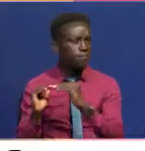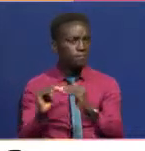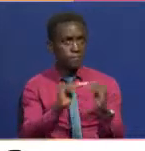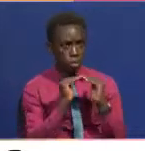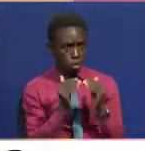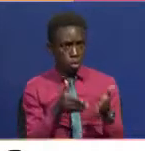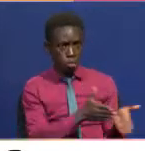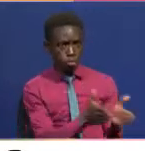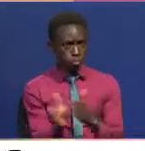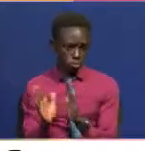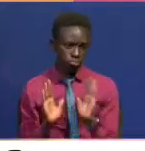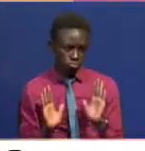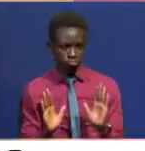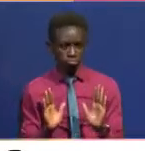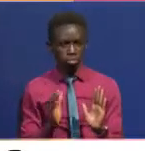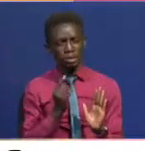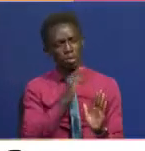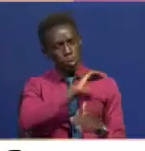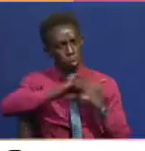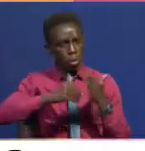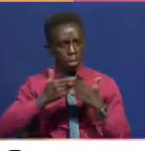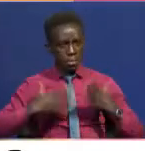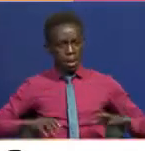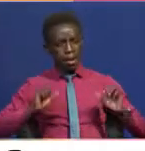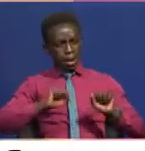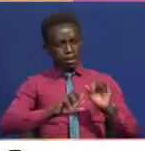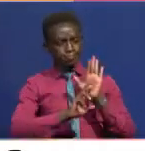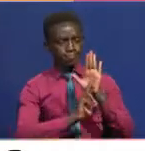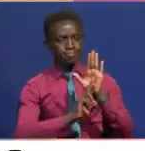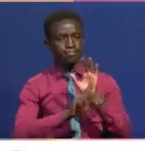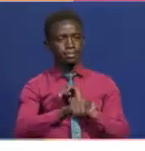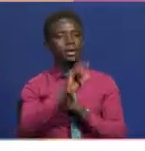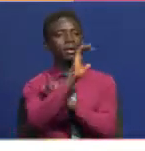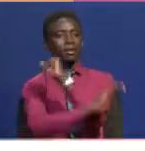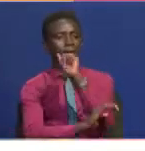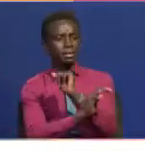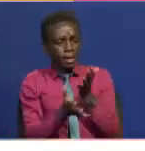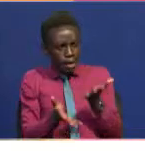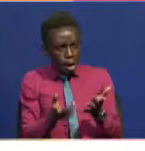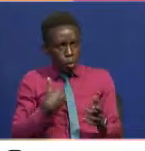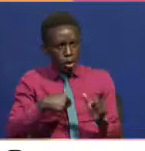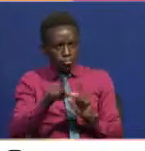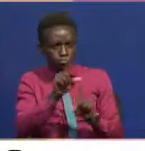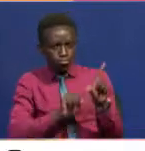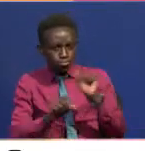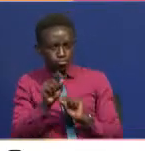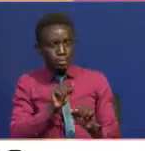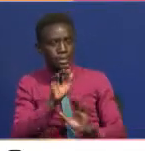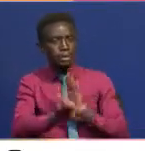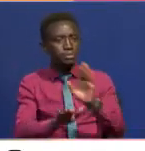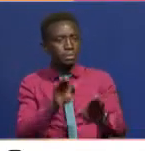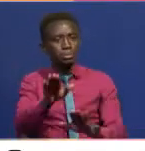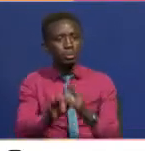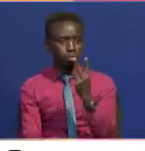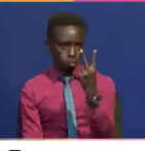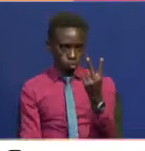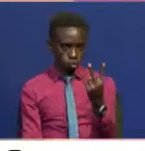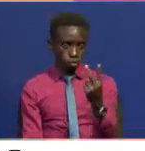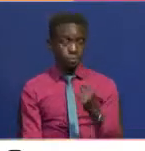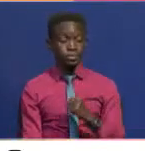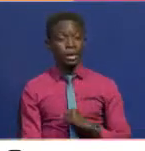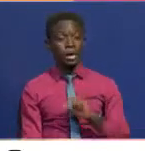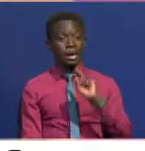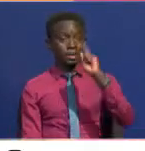person to be able to represent the country. So we are doing our selection in 2 steps. The